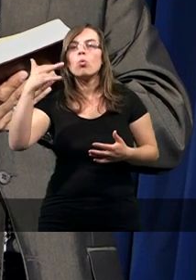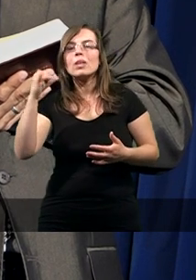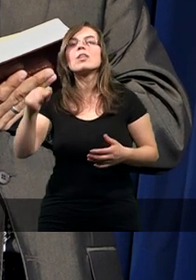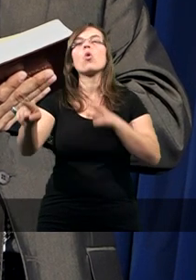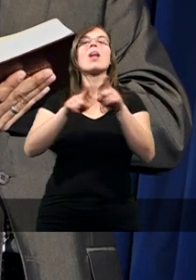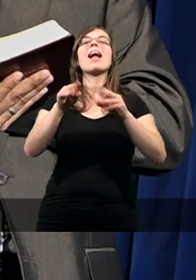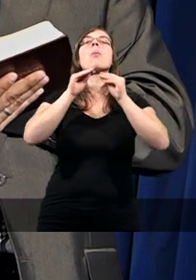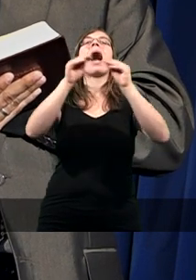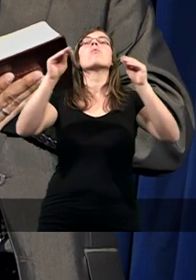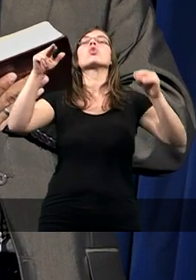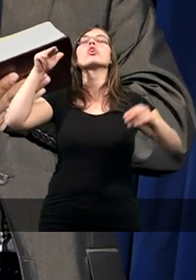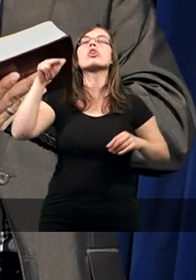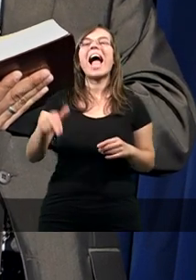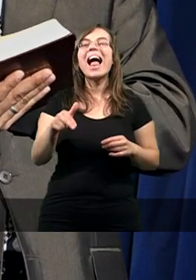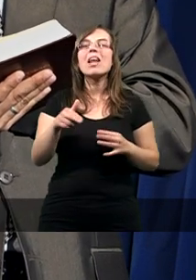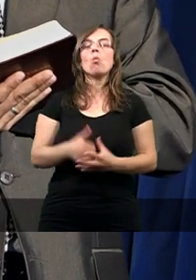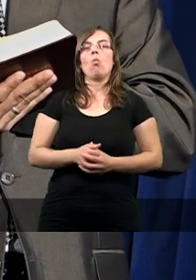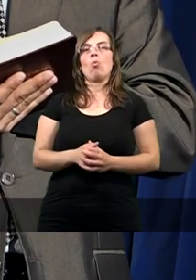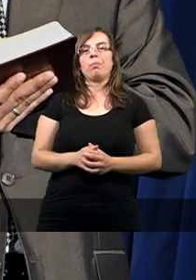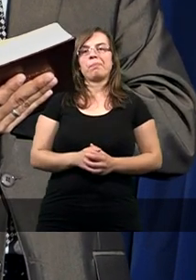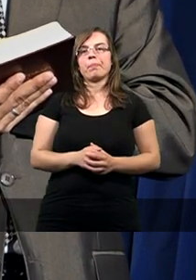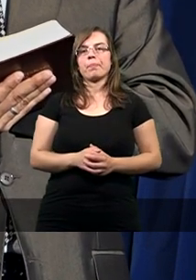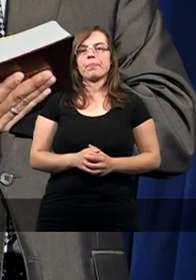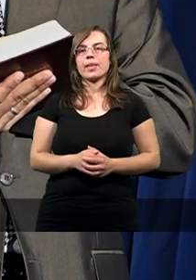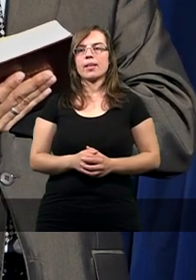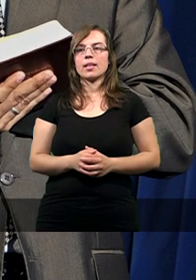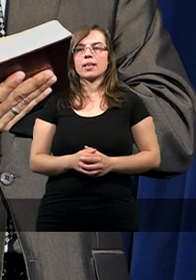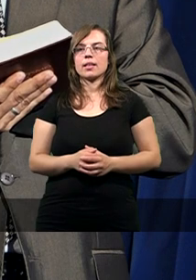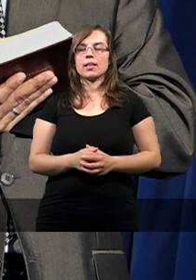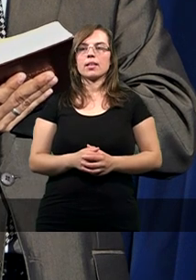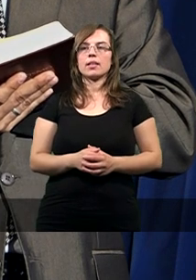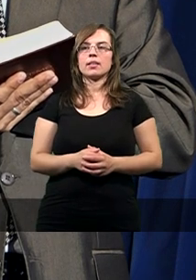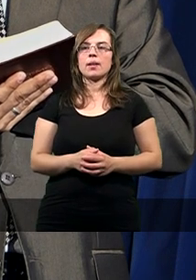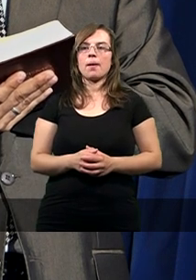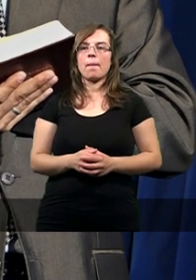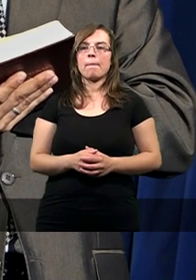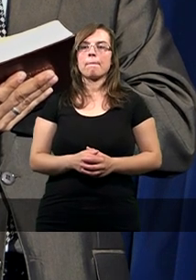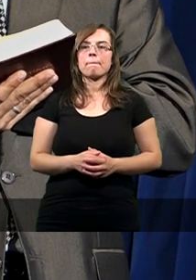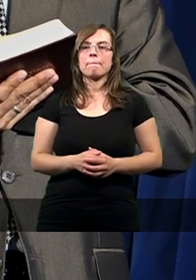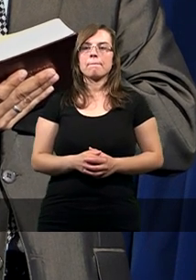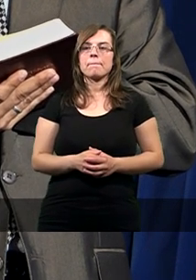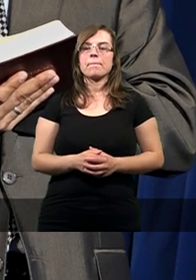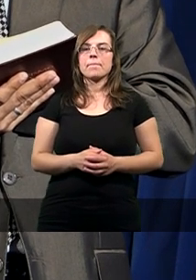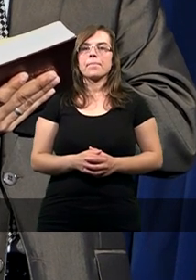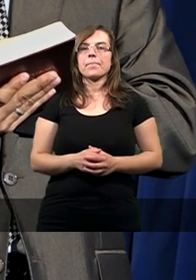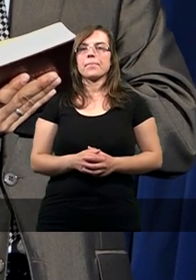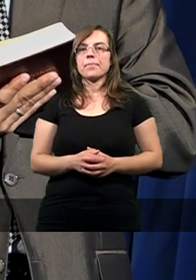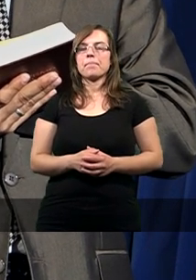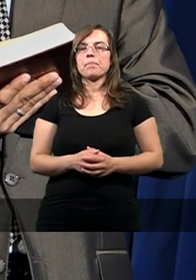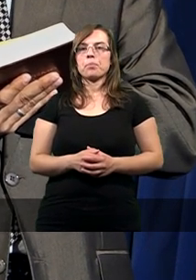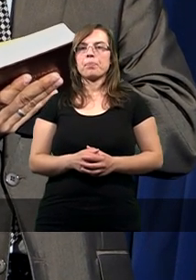co znaczy nauczycielu. And Jesus saith unto her, Touch me not, for I am not yet ascended to my Father. But go to